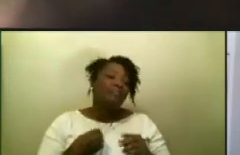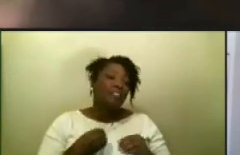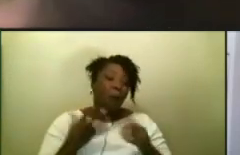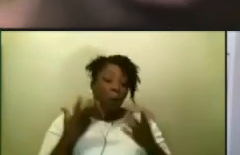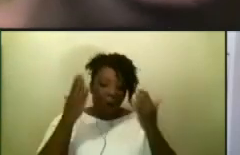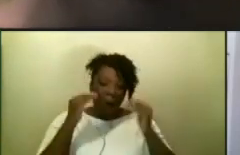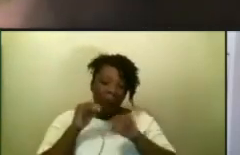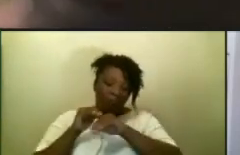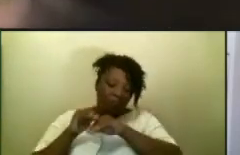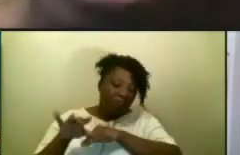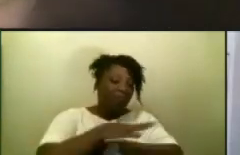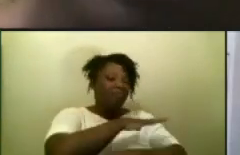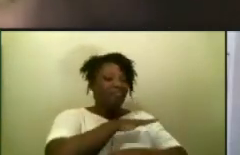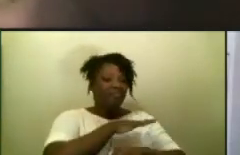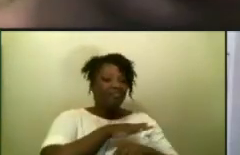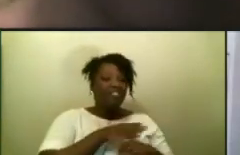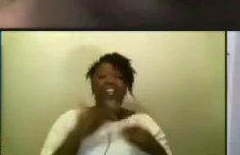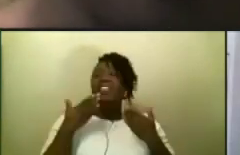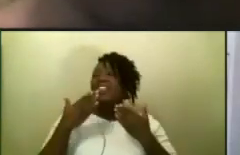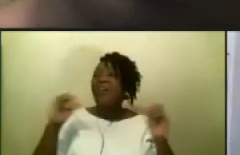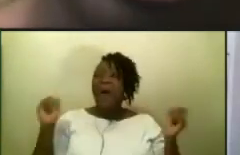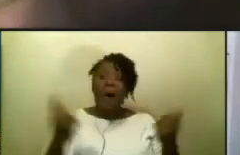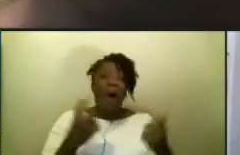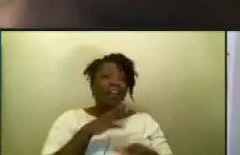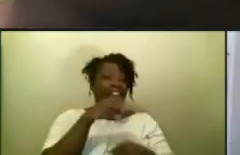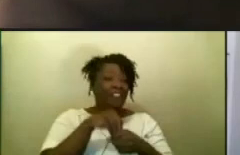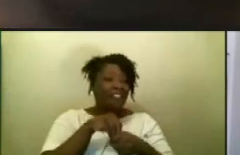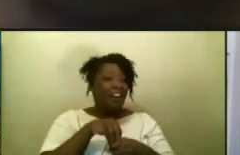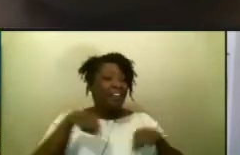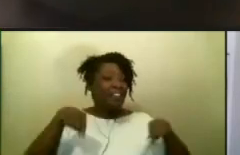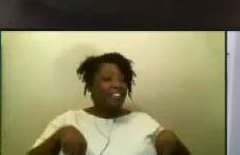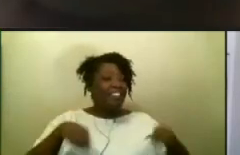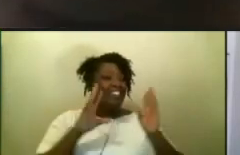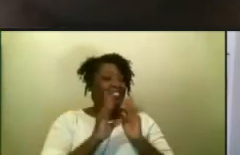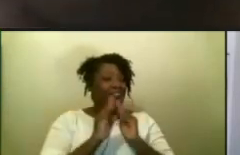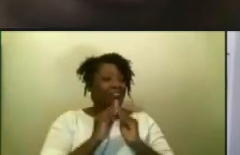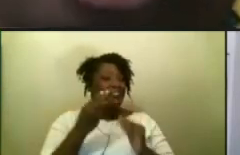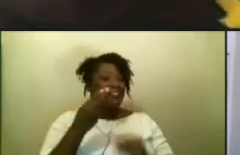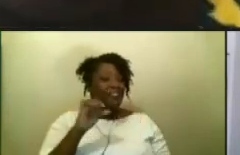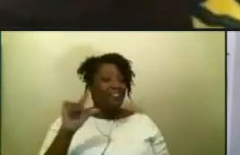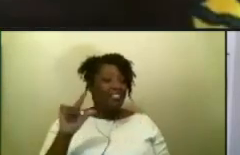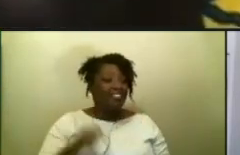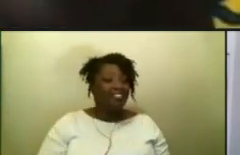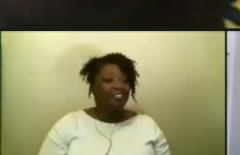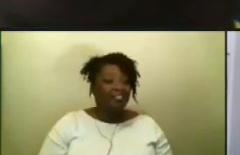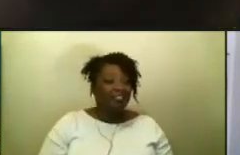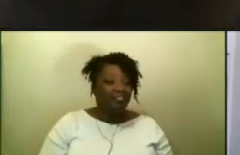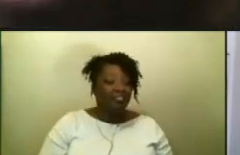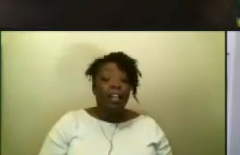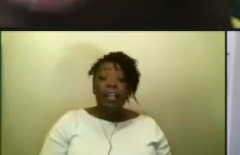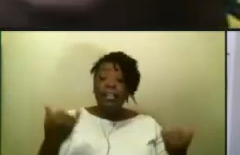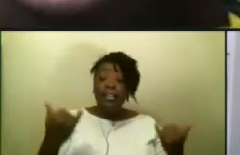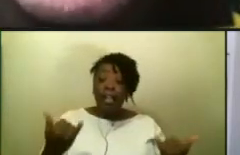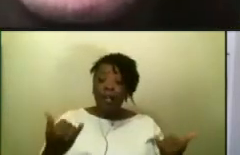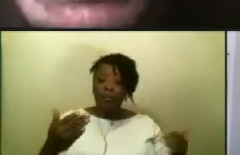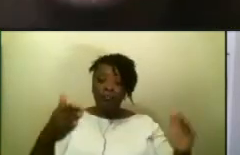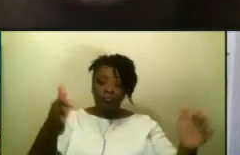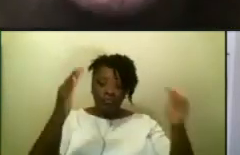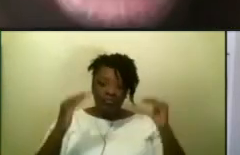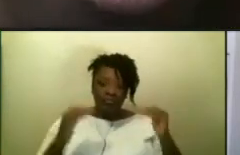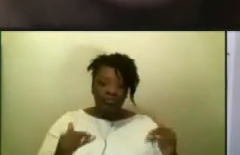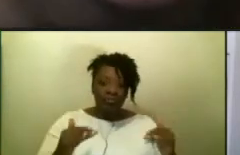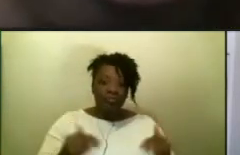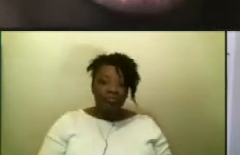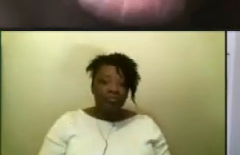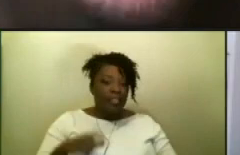very much for being here. Thank everybody who we have been here today. We are gonna now, I think Rima is down